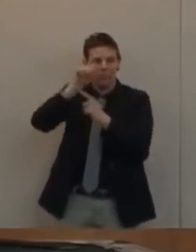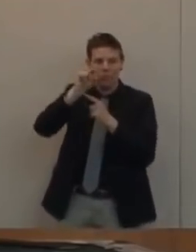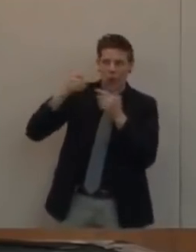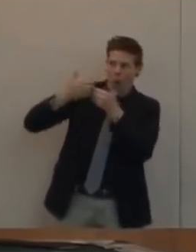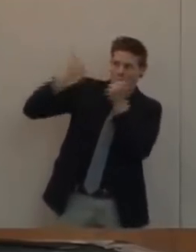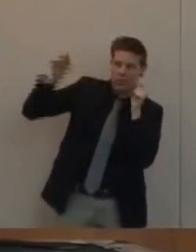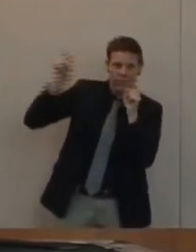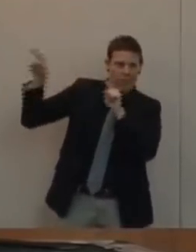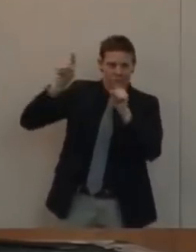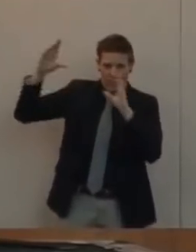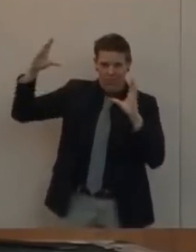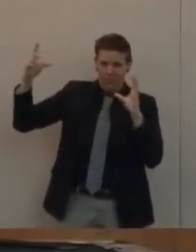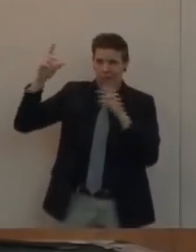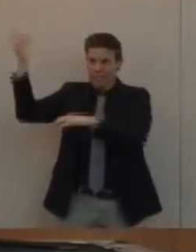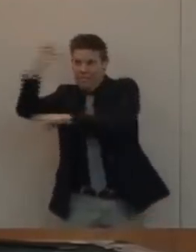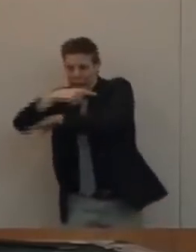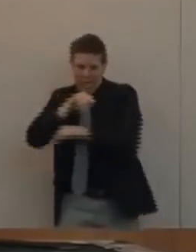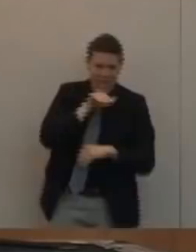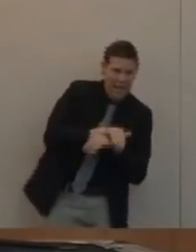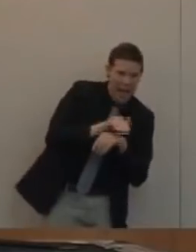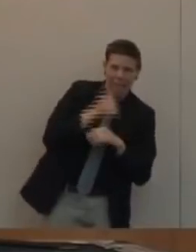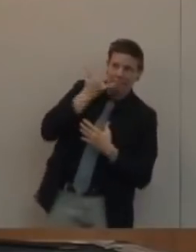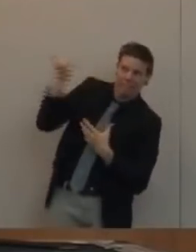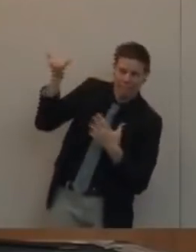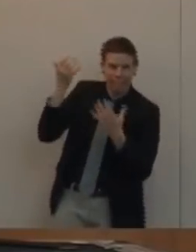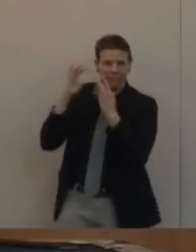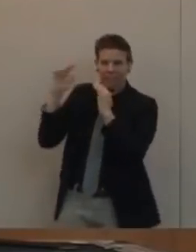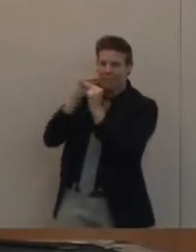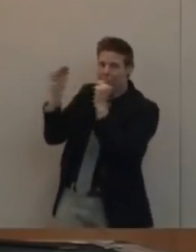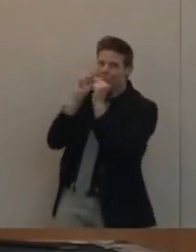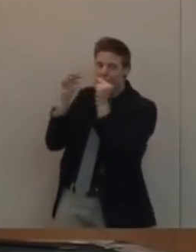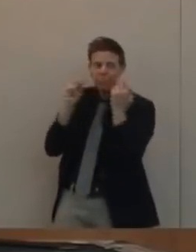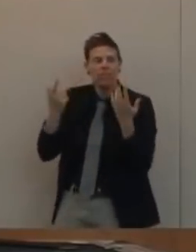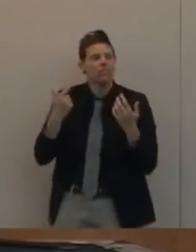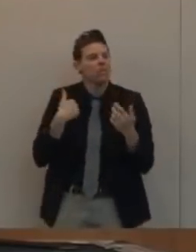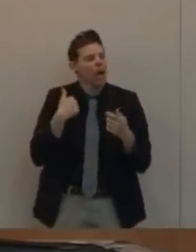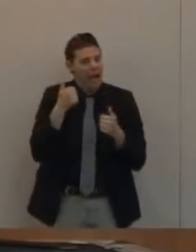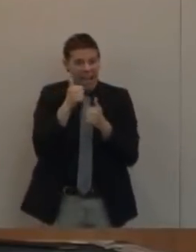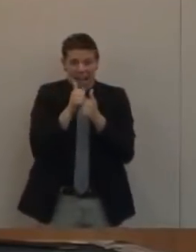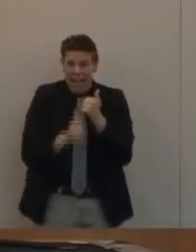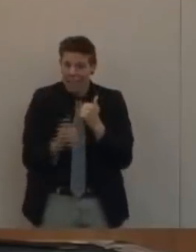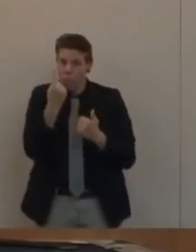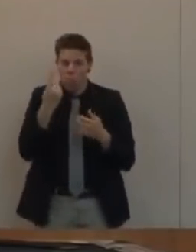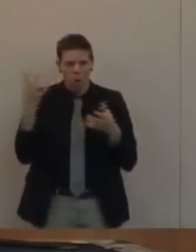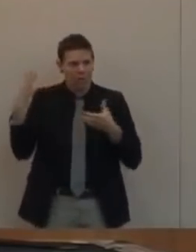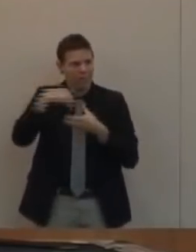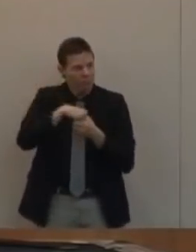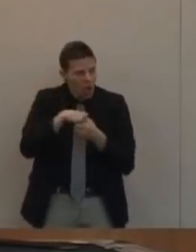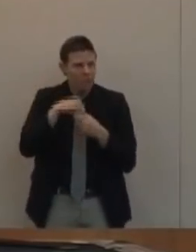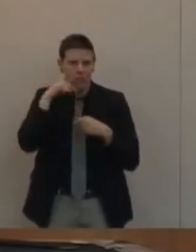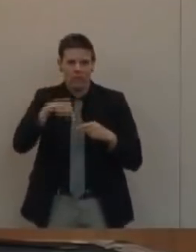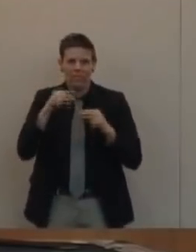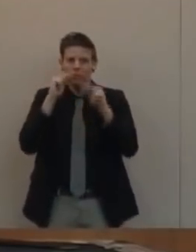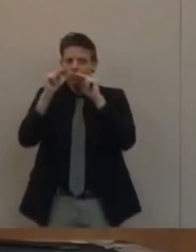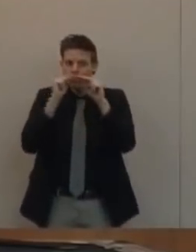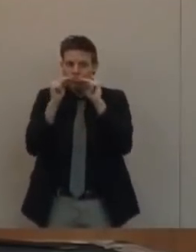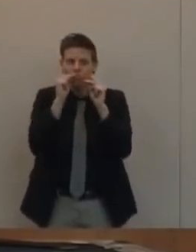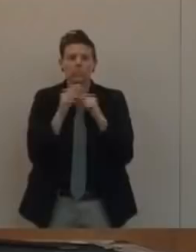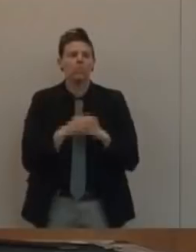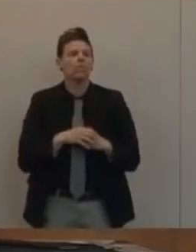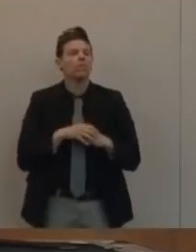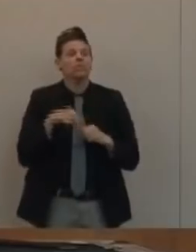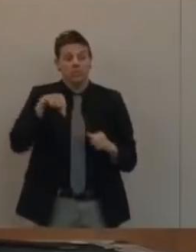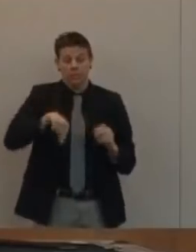So we need every person that we can to do that. But it is clear that states, if we were doing that